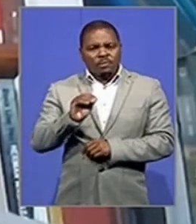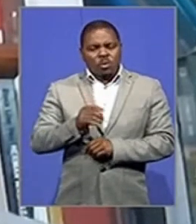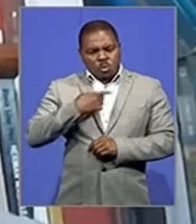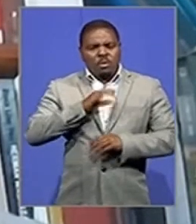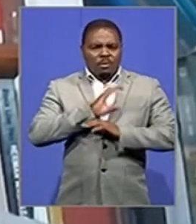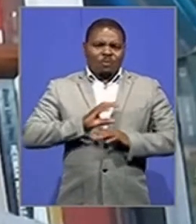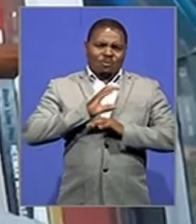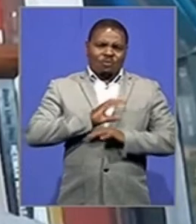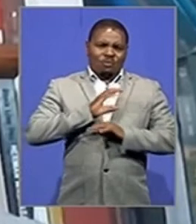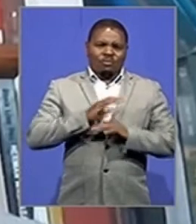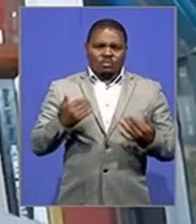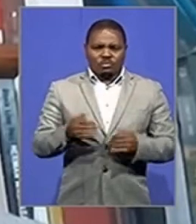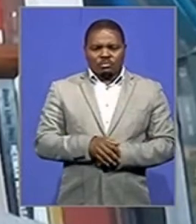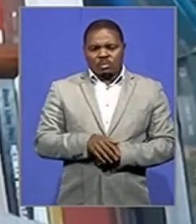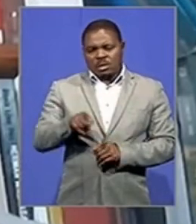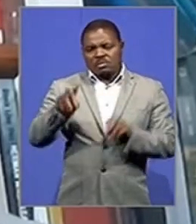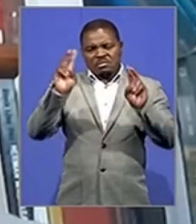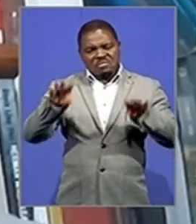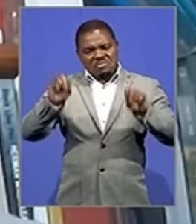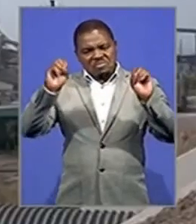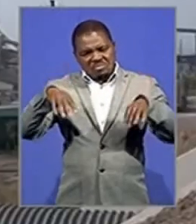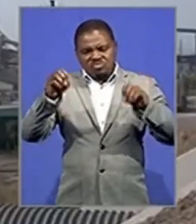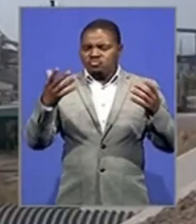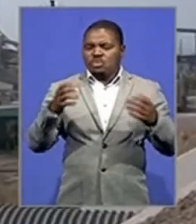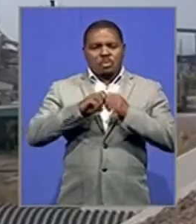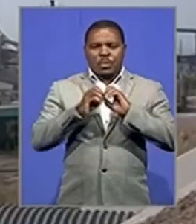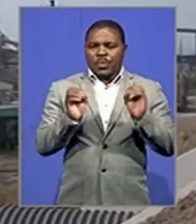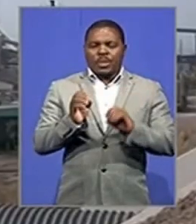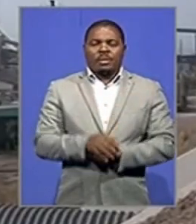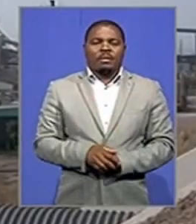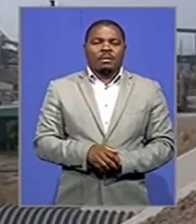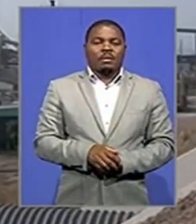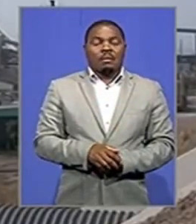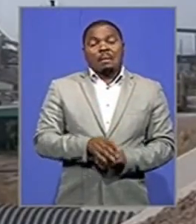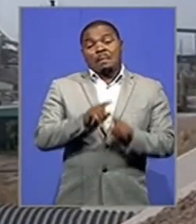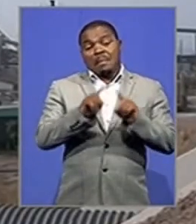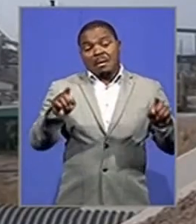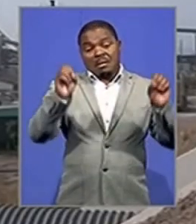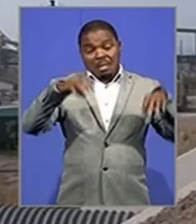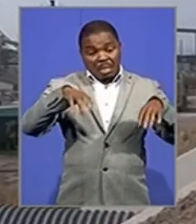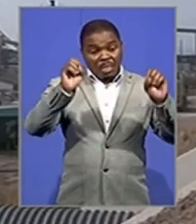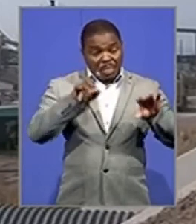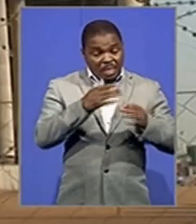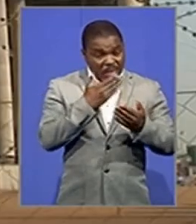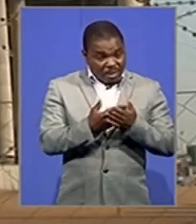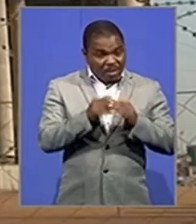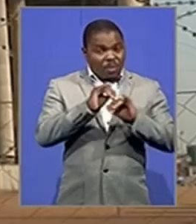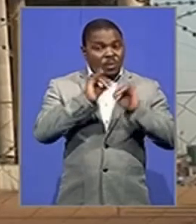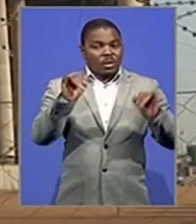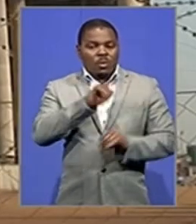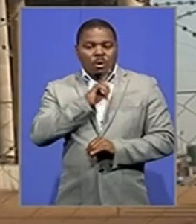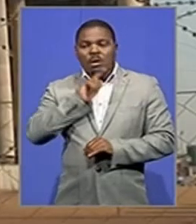comfortable with the risk of load shedding going forward. Kgonagalo ya go kgaoga motlakase e ka gakatswa ke mošomo o tla